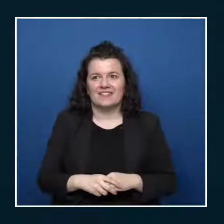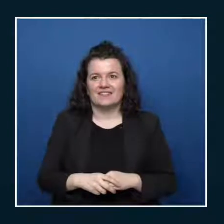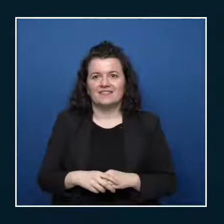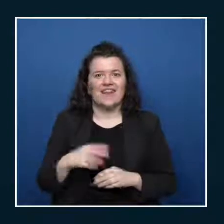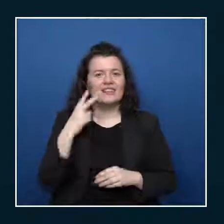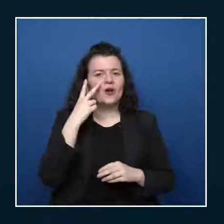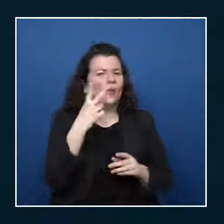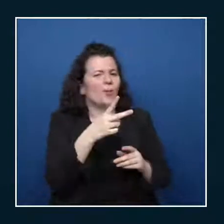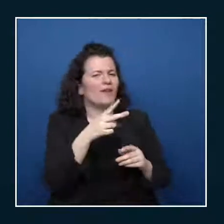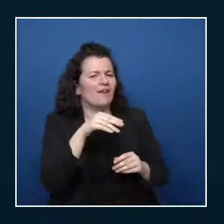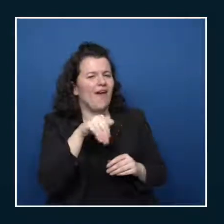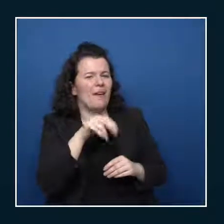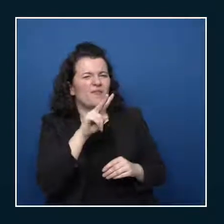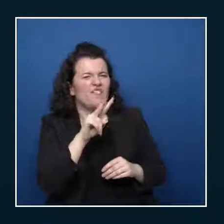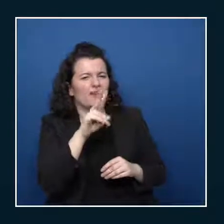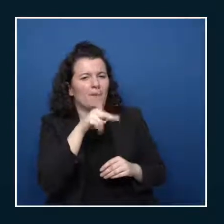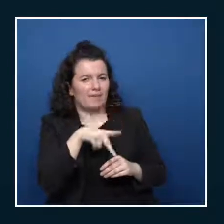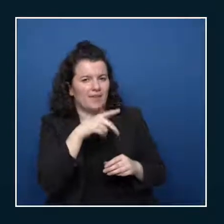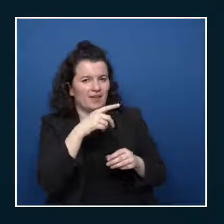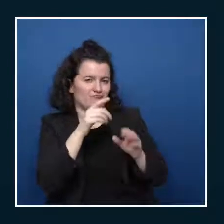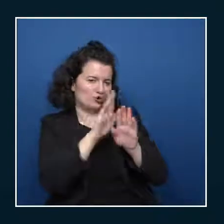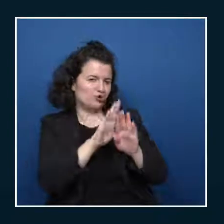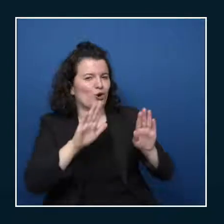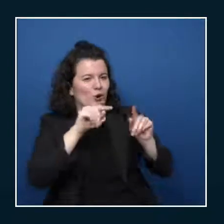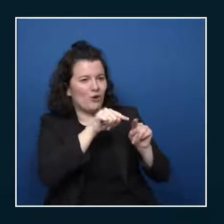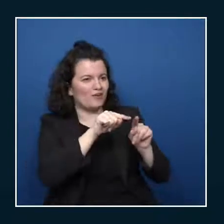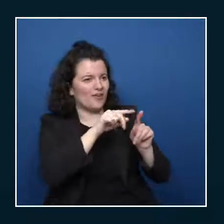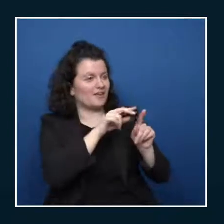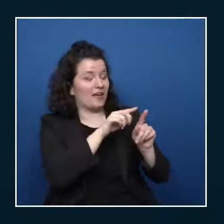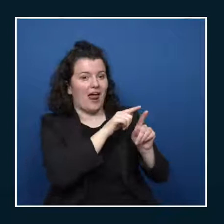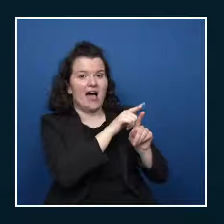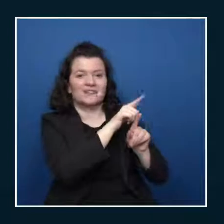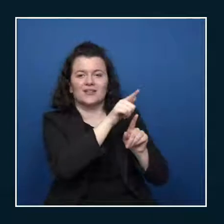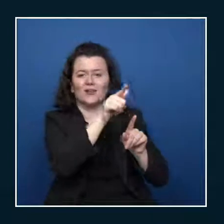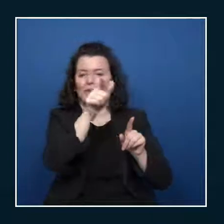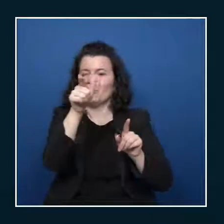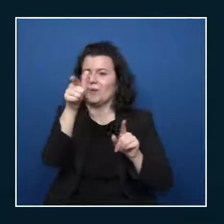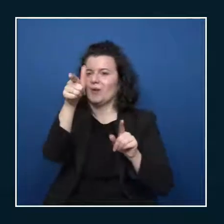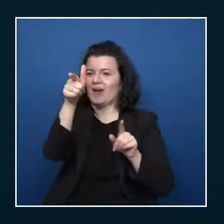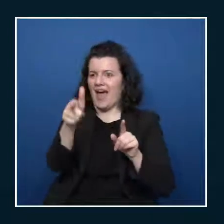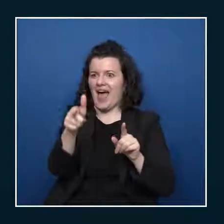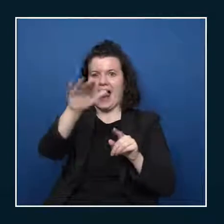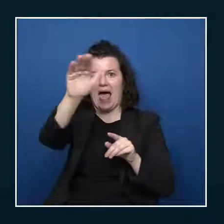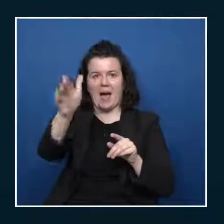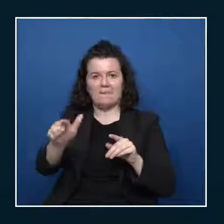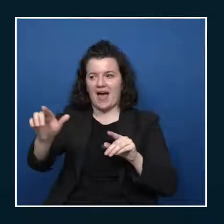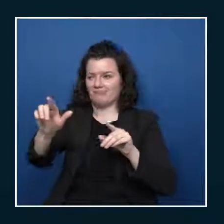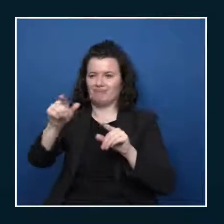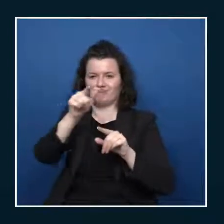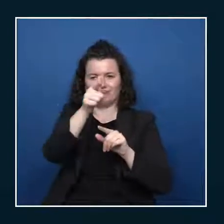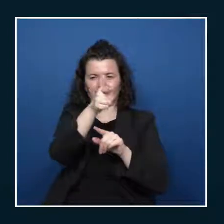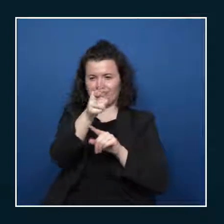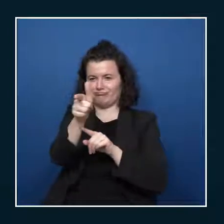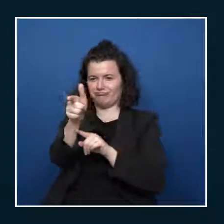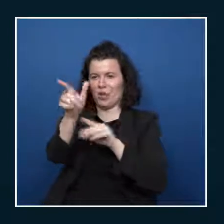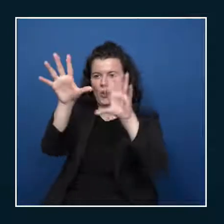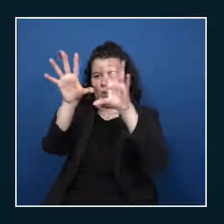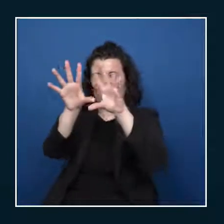llama. It's beautiful. But everybody this loves llamas. almost feels like a